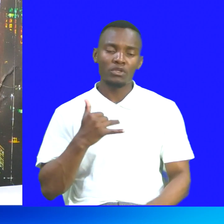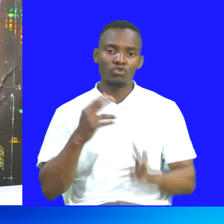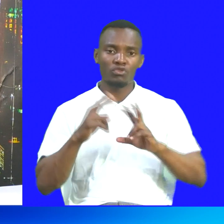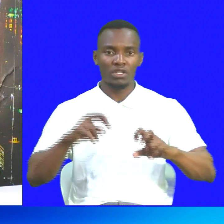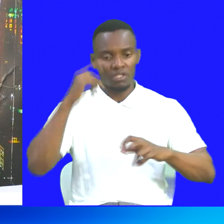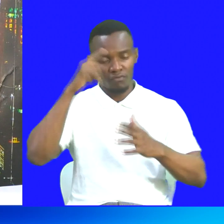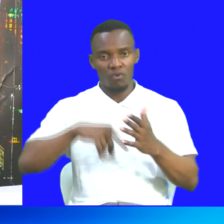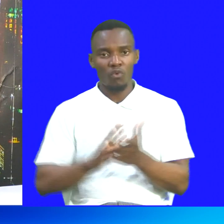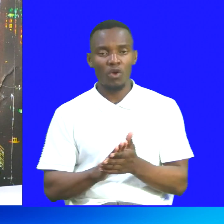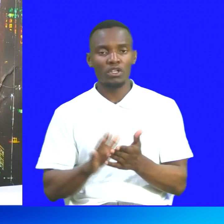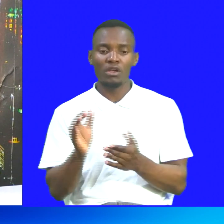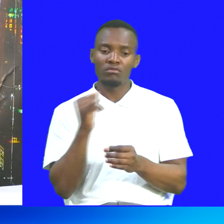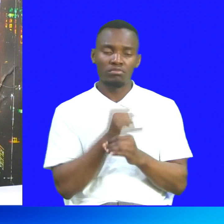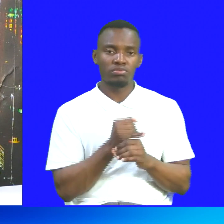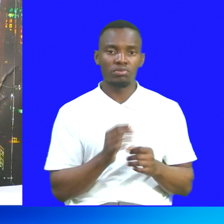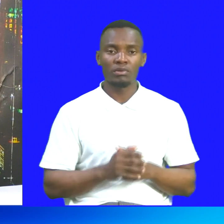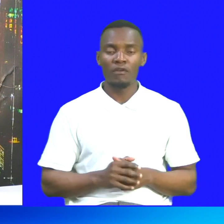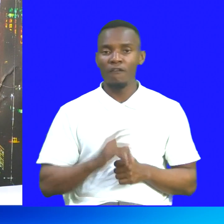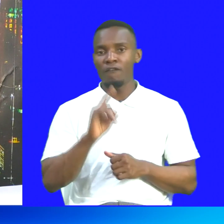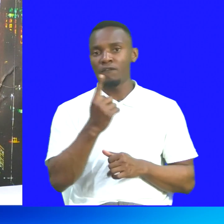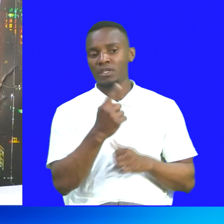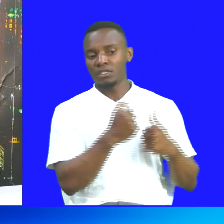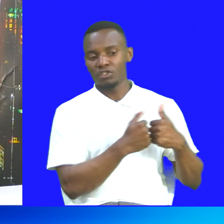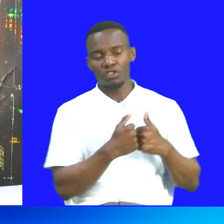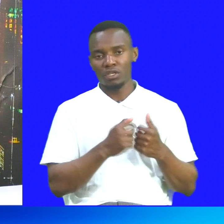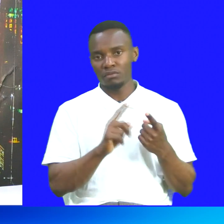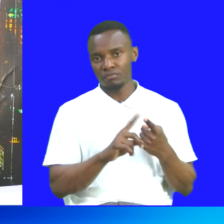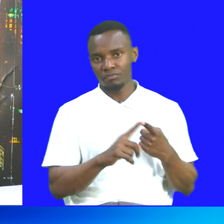first challenge is employers' doubt.